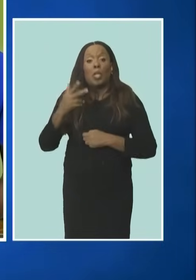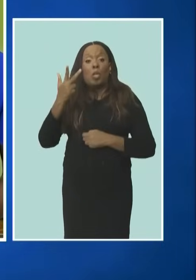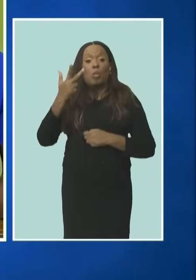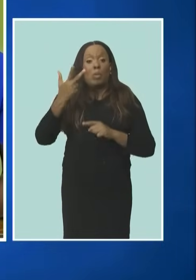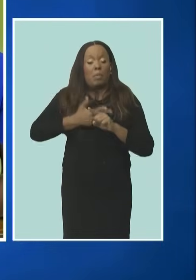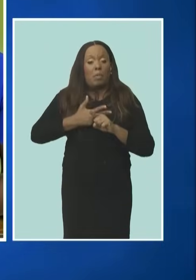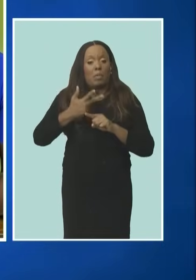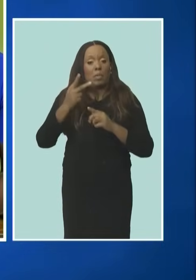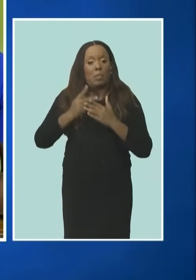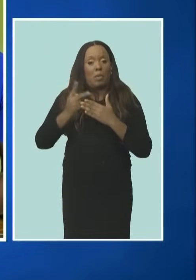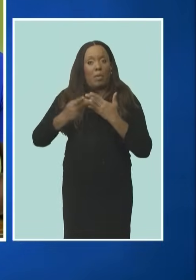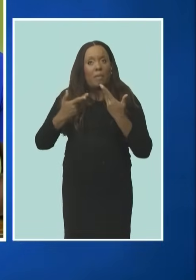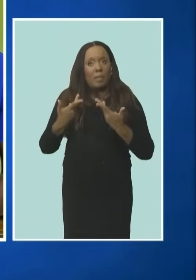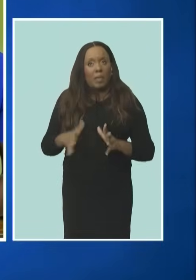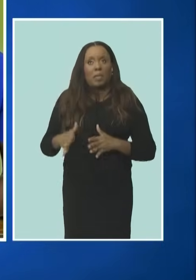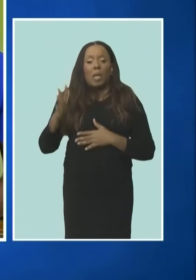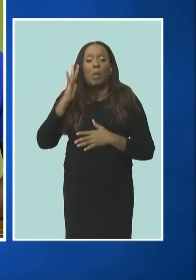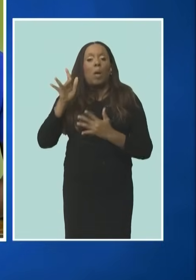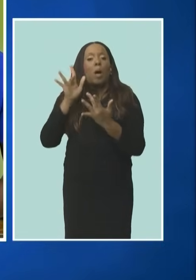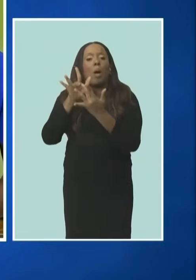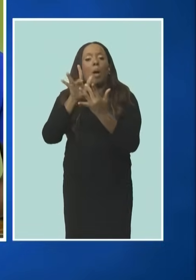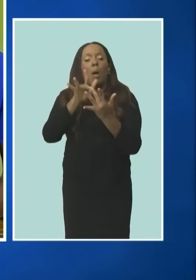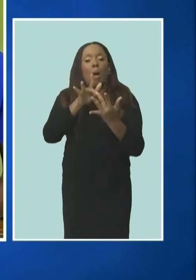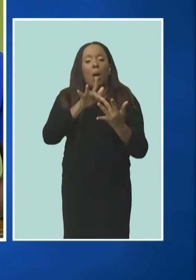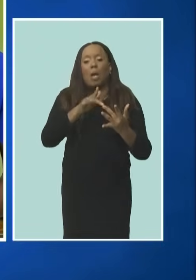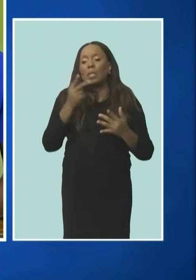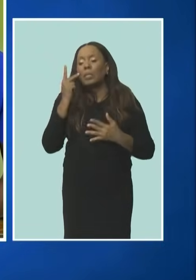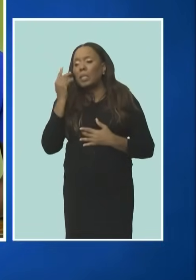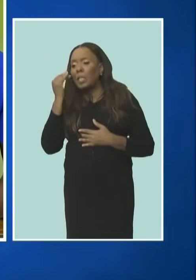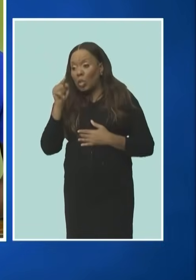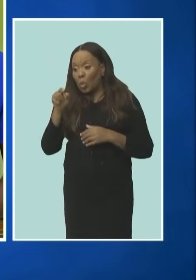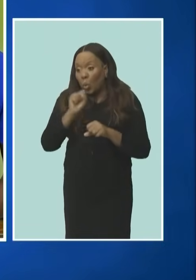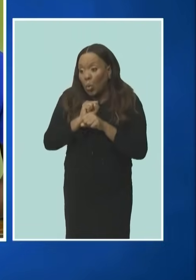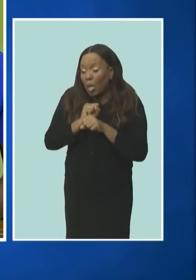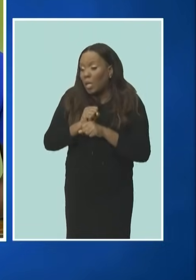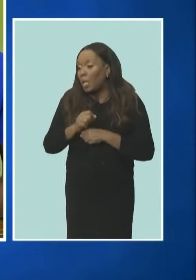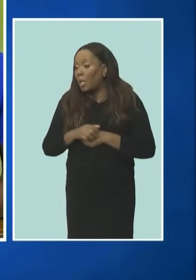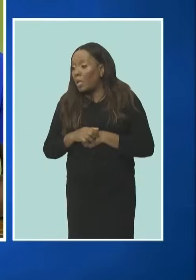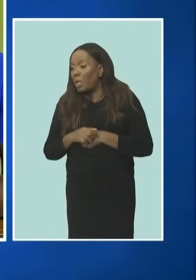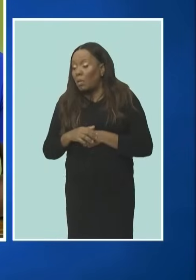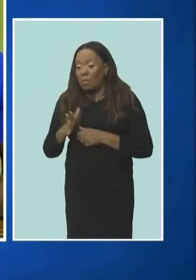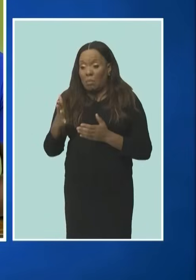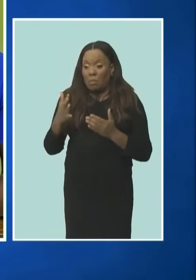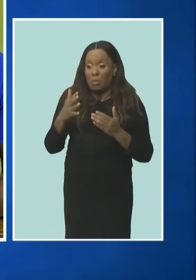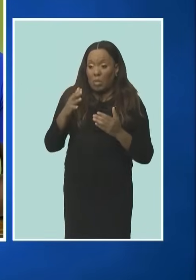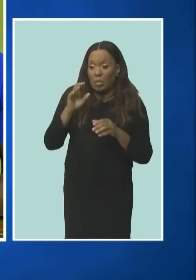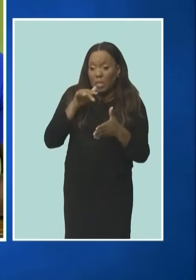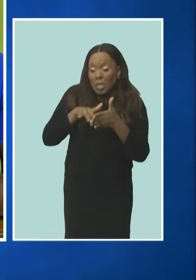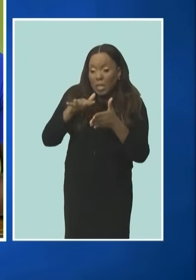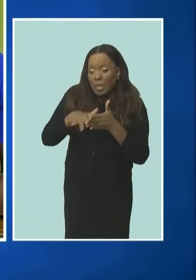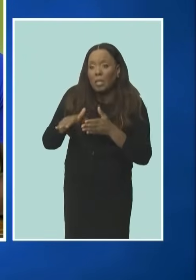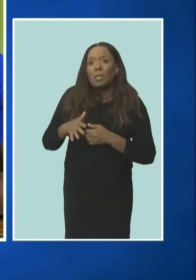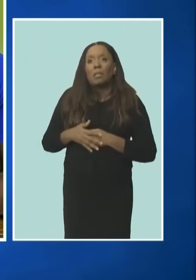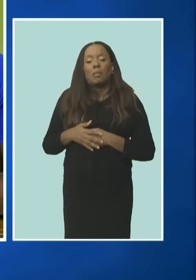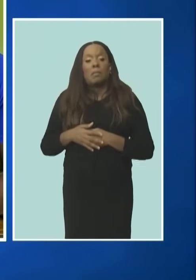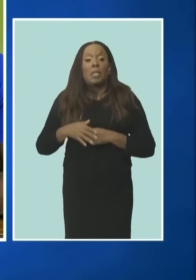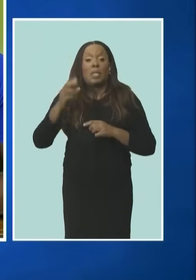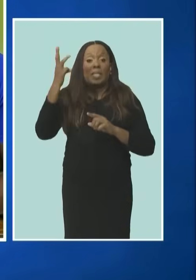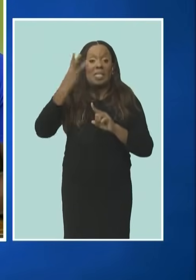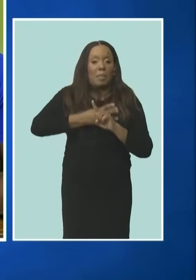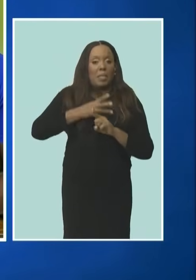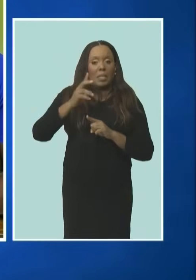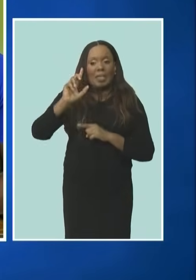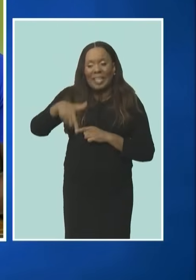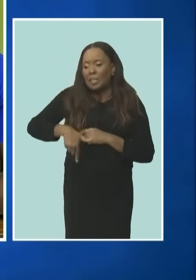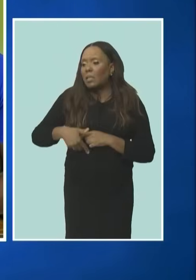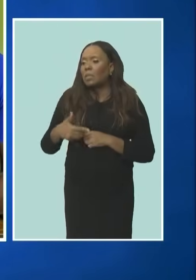find out if they're working, studying or self-employed. 6 months after, we would call them. Then a year after, we would call them. And this is how we monitor if the young persons